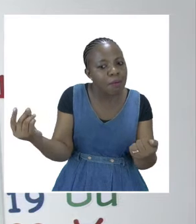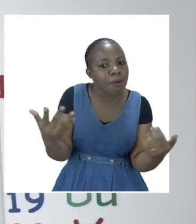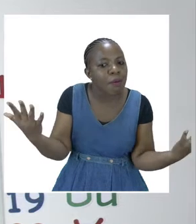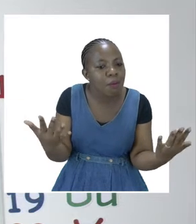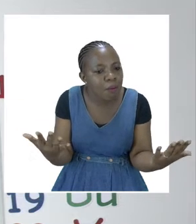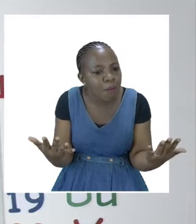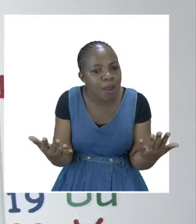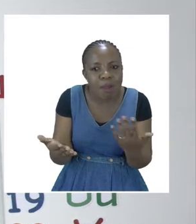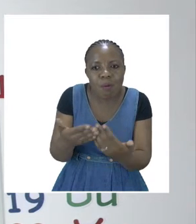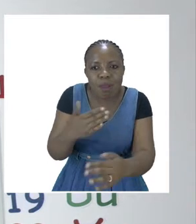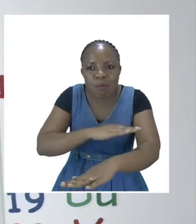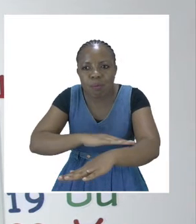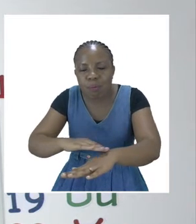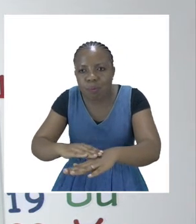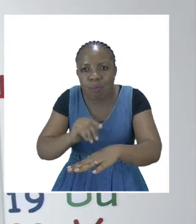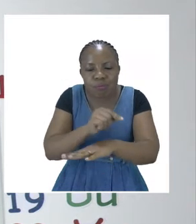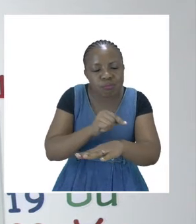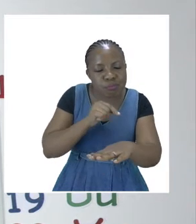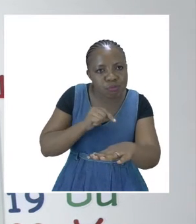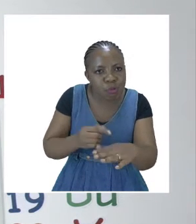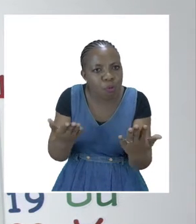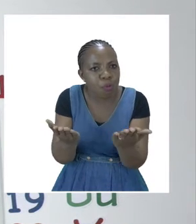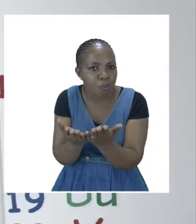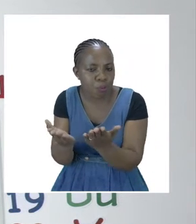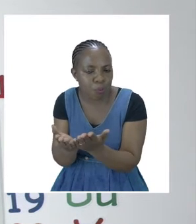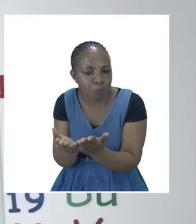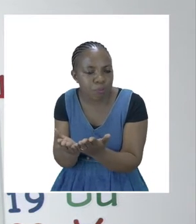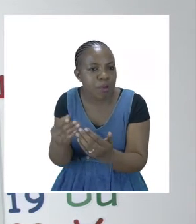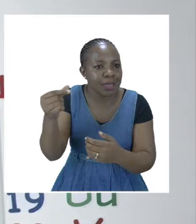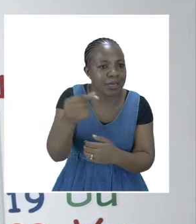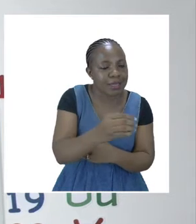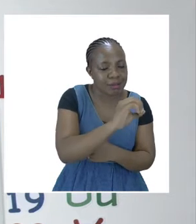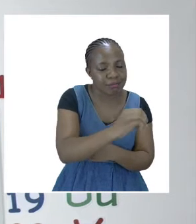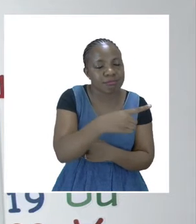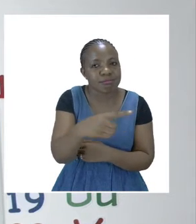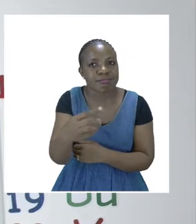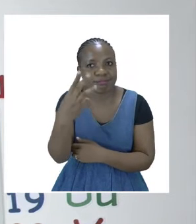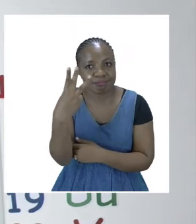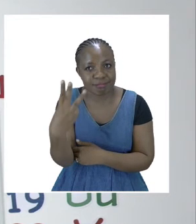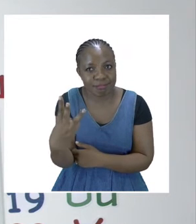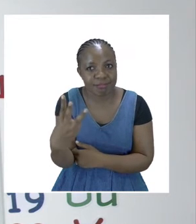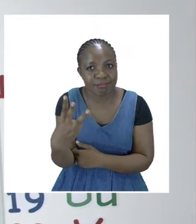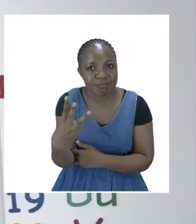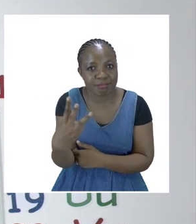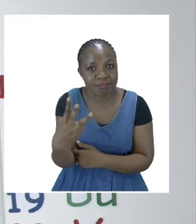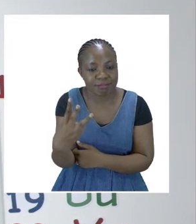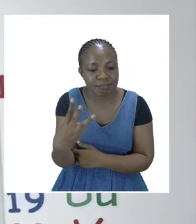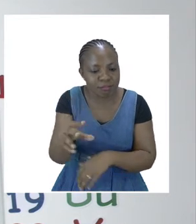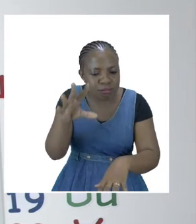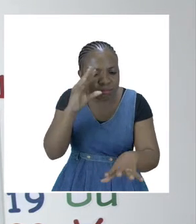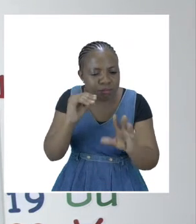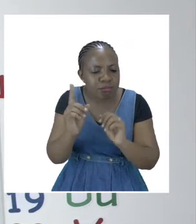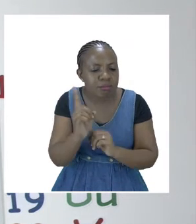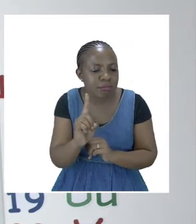to Thursday for pre-primary up until grade 3. The lessons are for listening